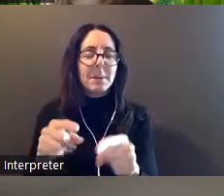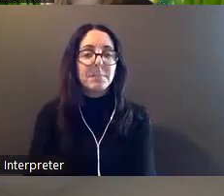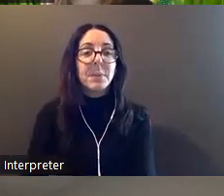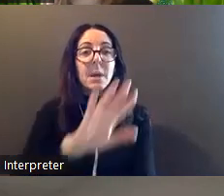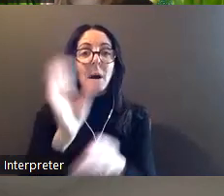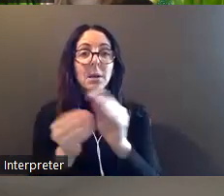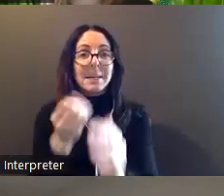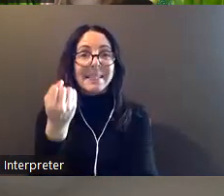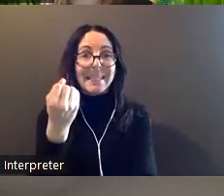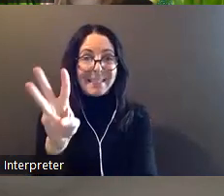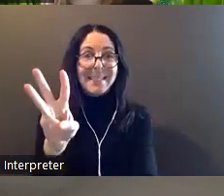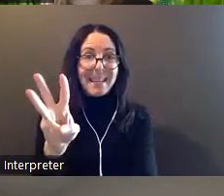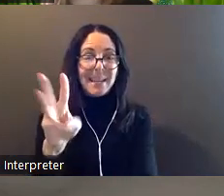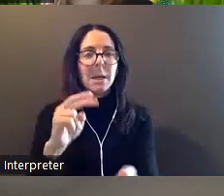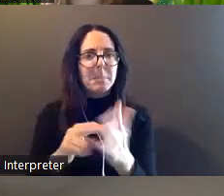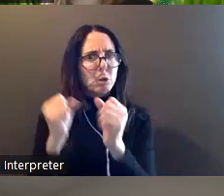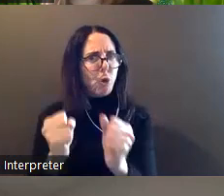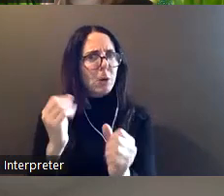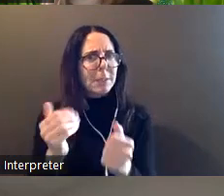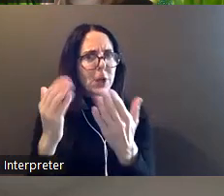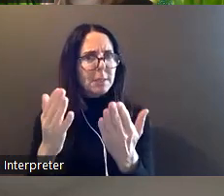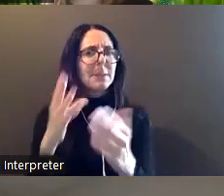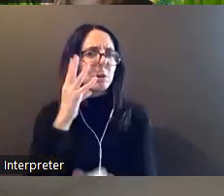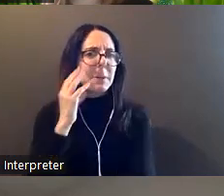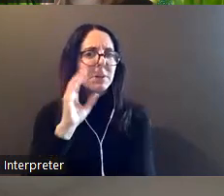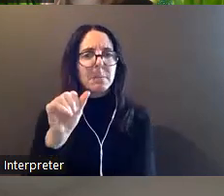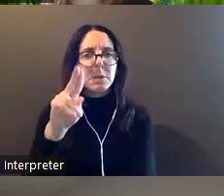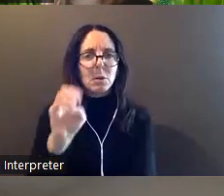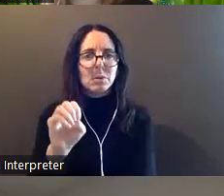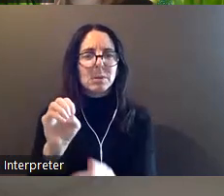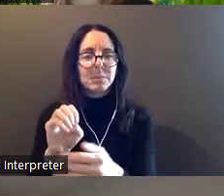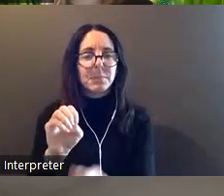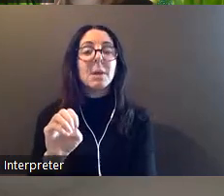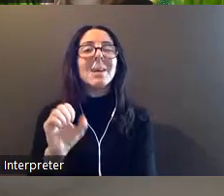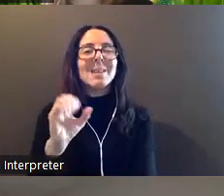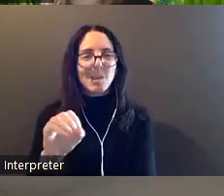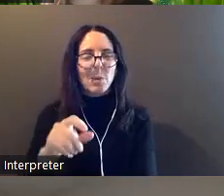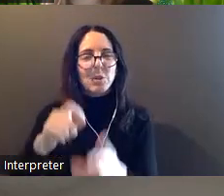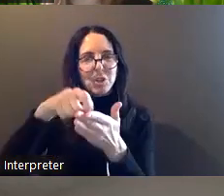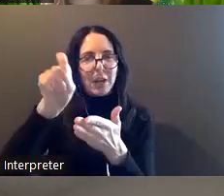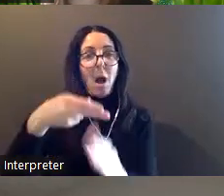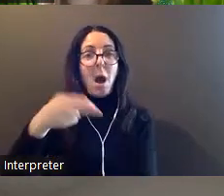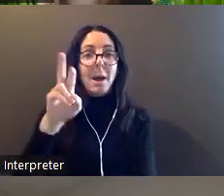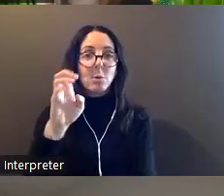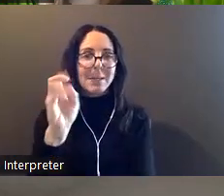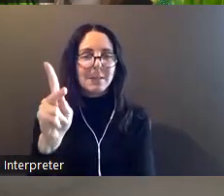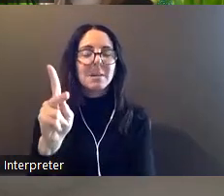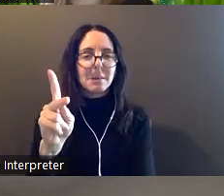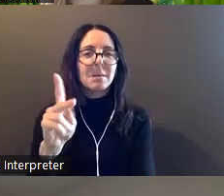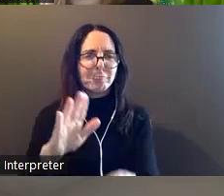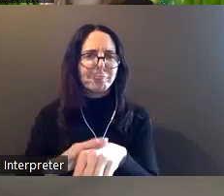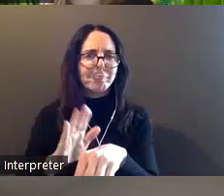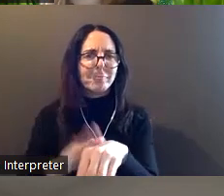or more are highly suggestive of abuse, at which time the high risk flag should be checked in EMHware and indicate